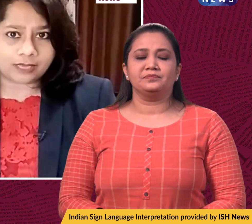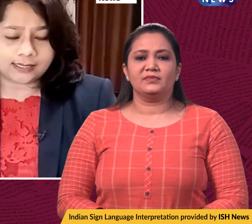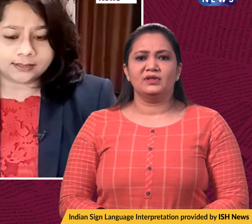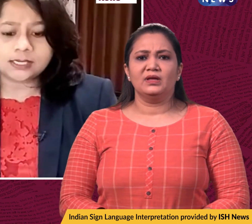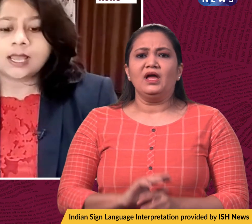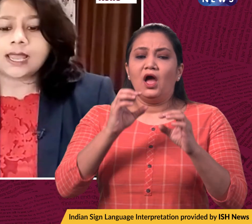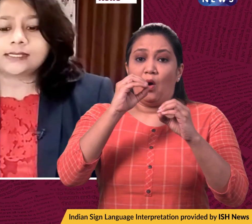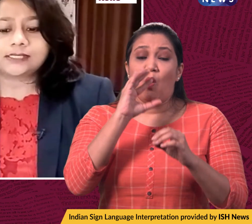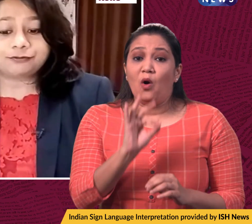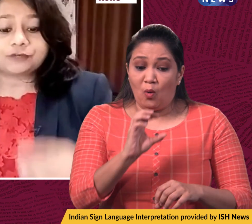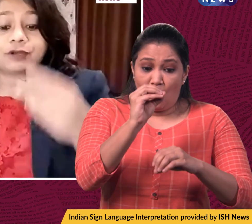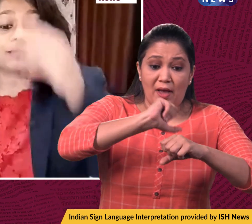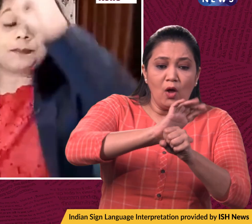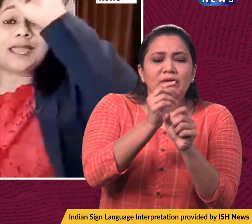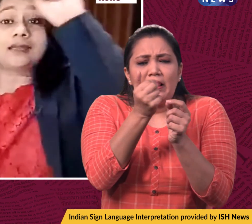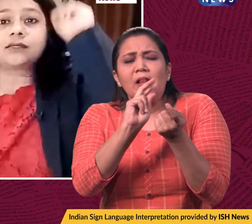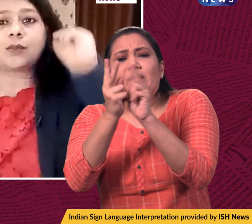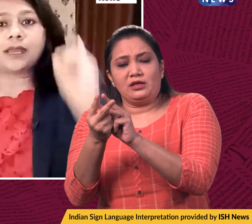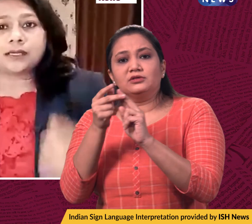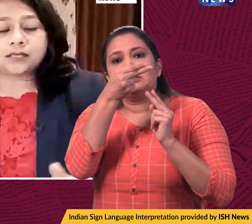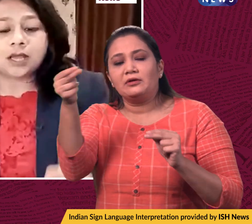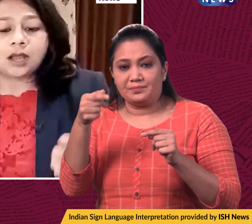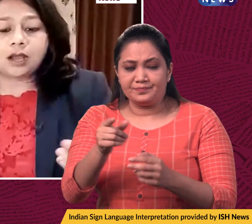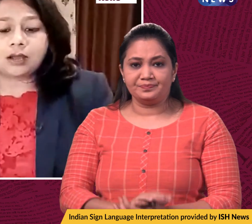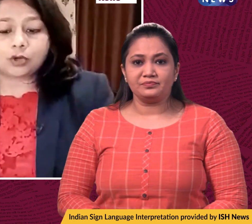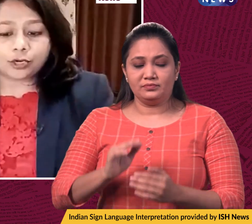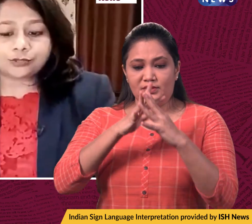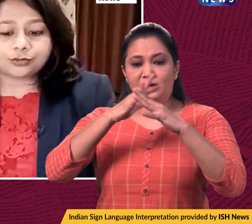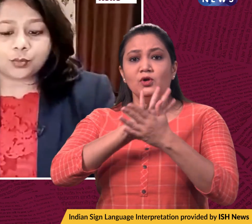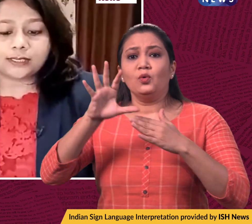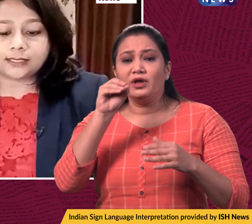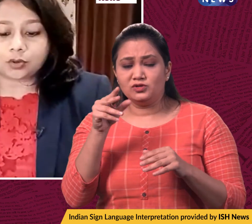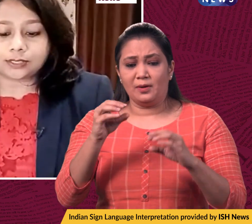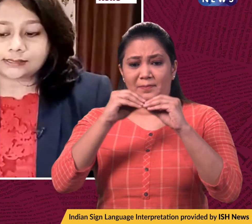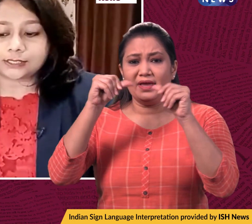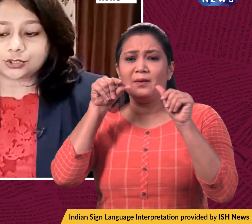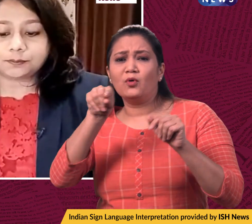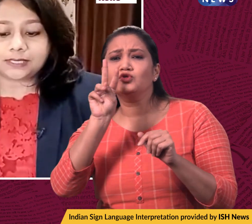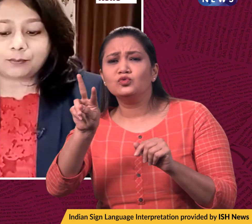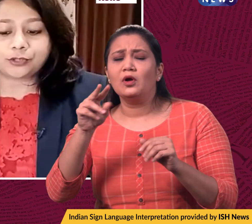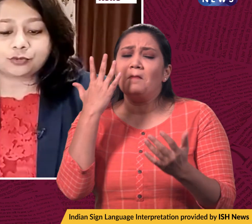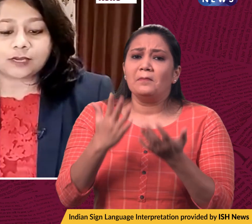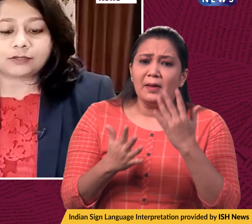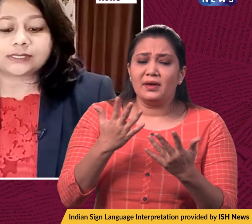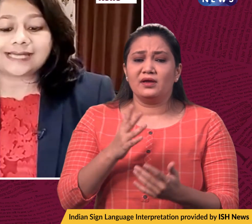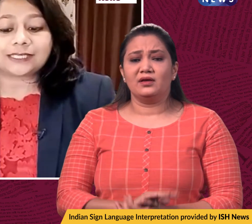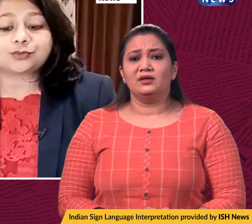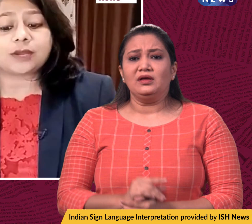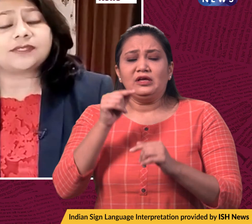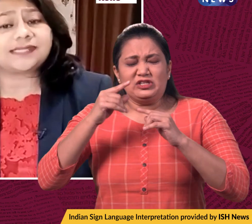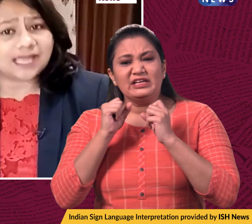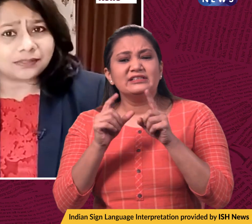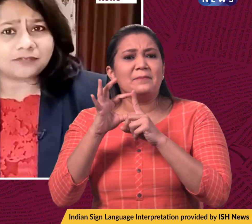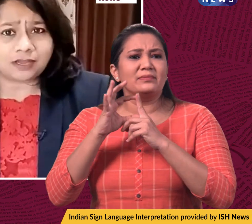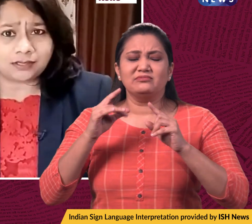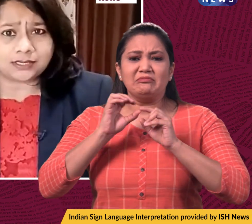BA.2 variant and is different from the parent variant. According to the World Health Organization, the BA.2 variant is likely to